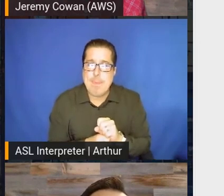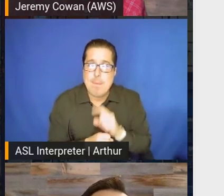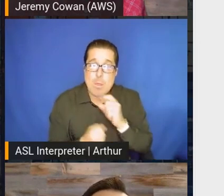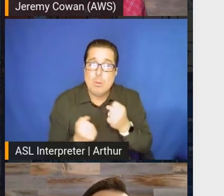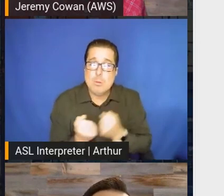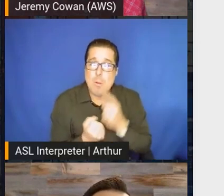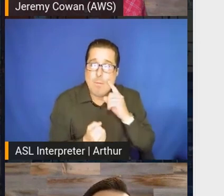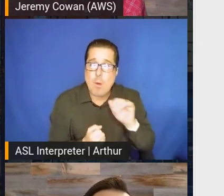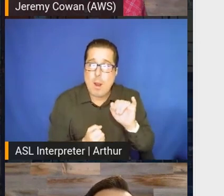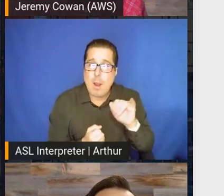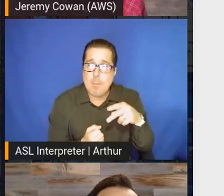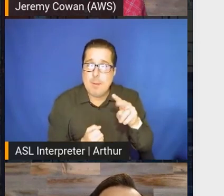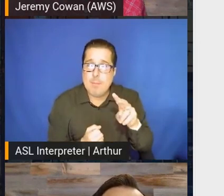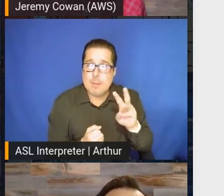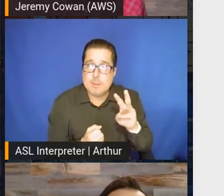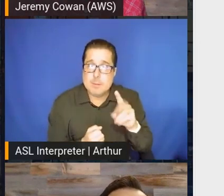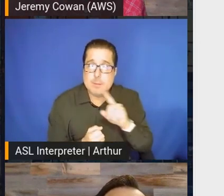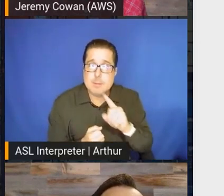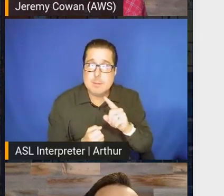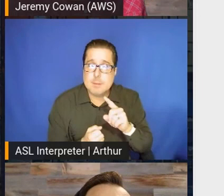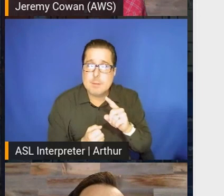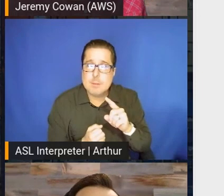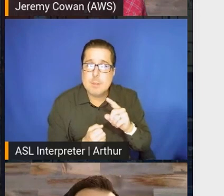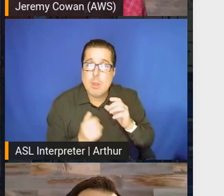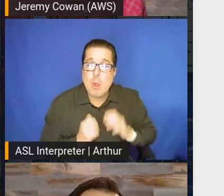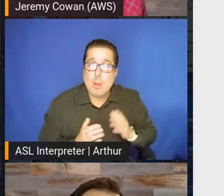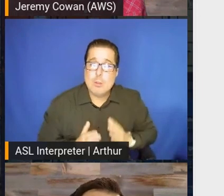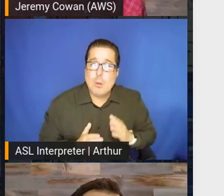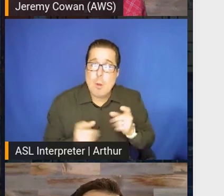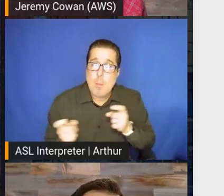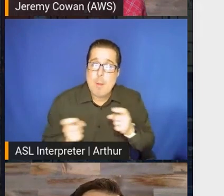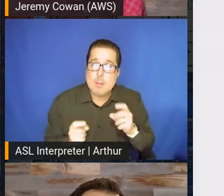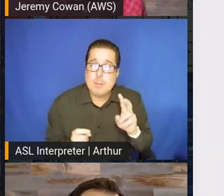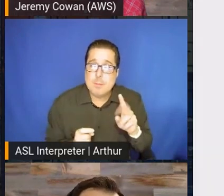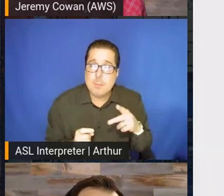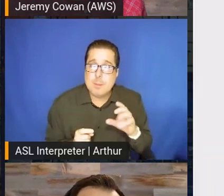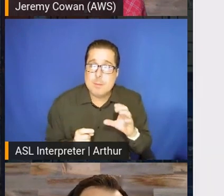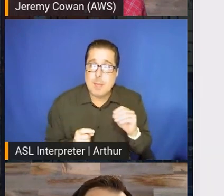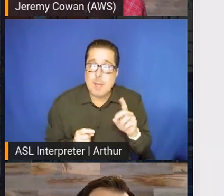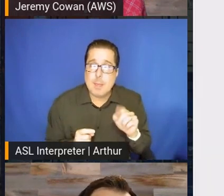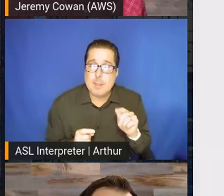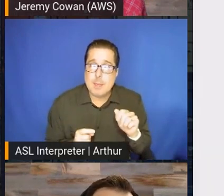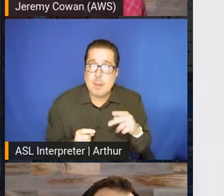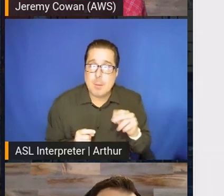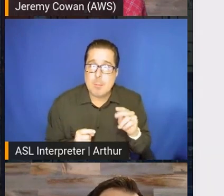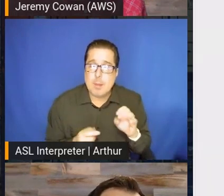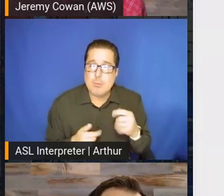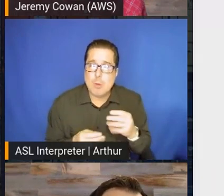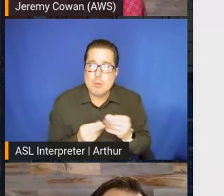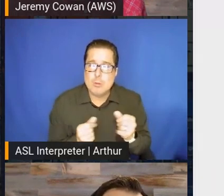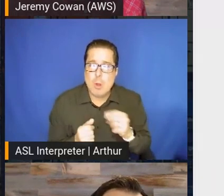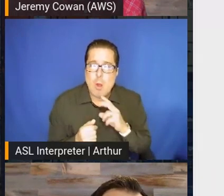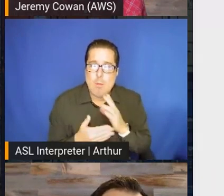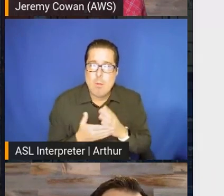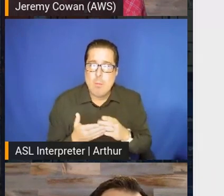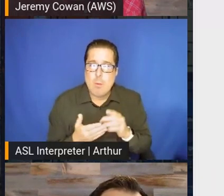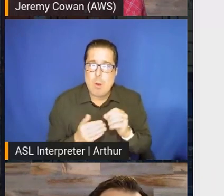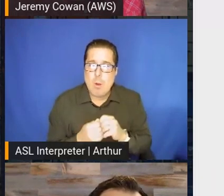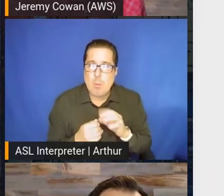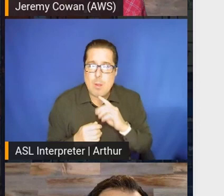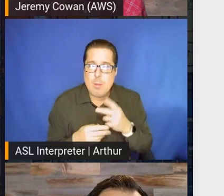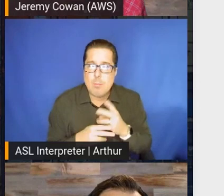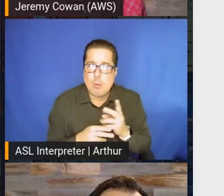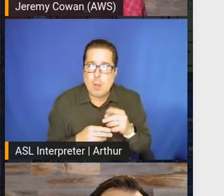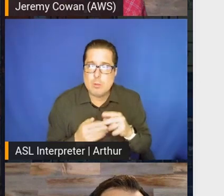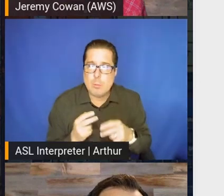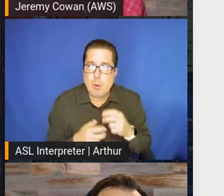the IPv6 is at the customer managed VPC and the data plane, trying to solve the pod IPv4 exhaustion problem. So as